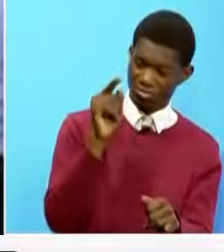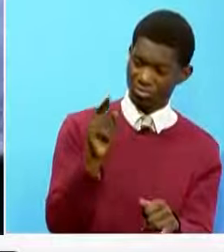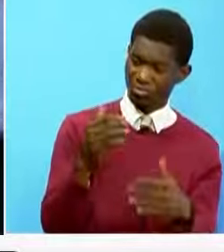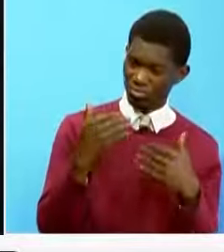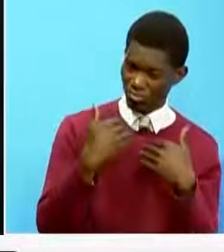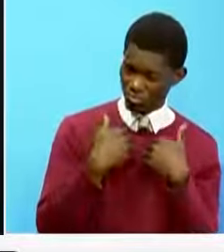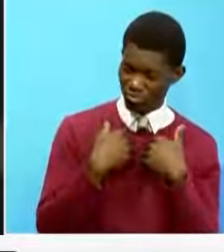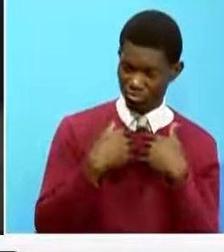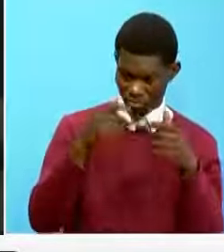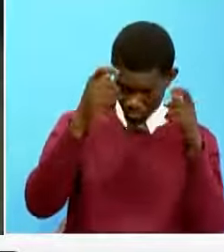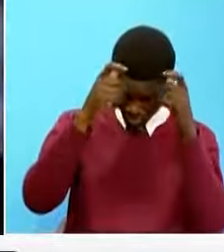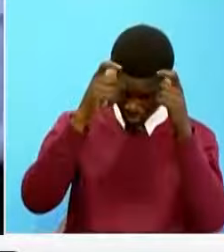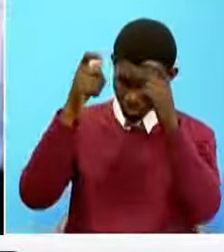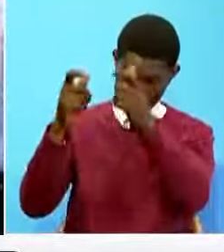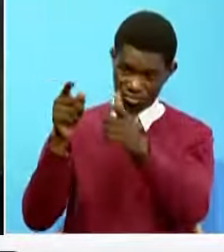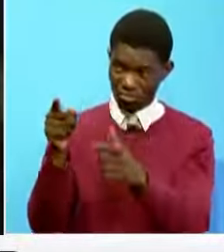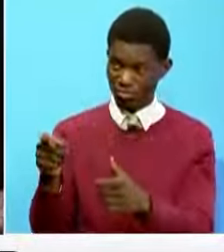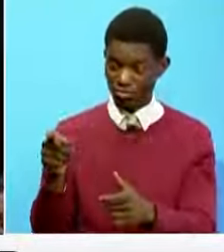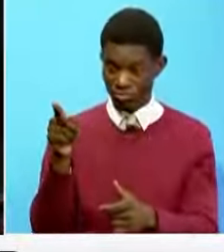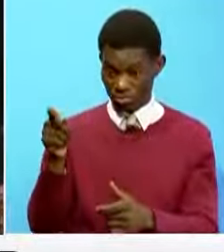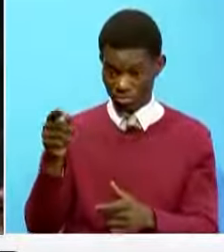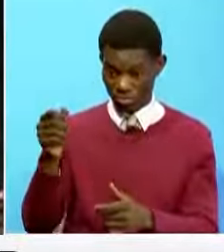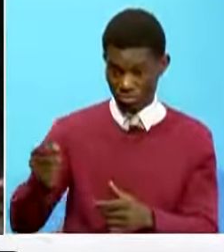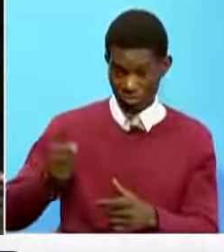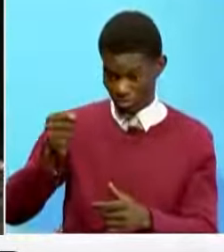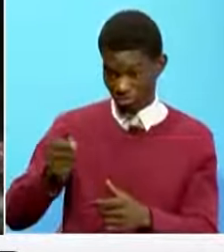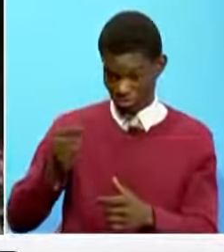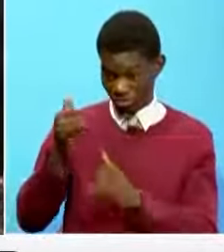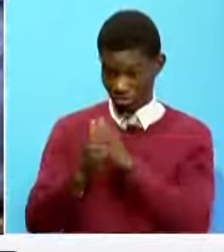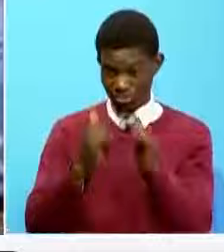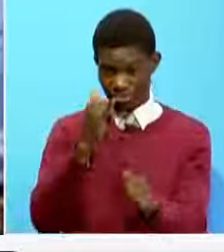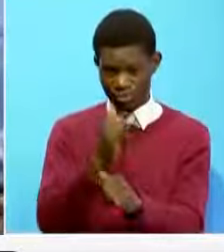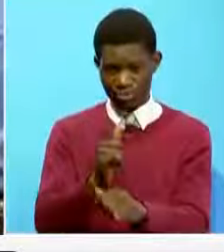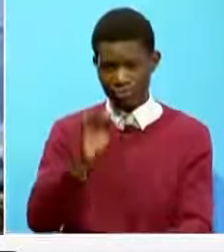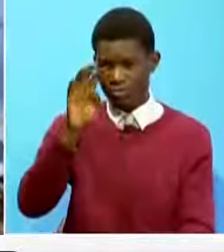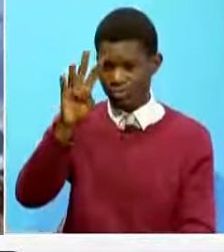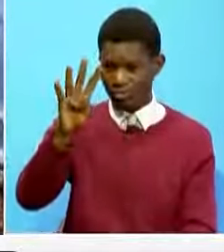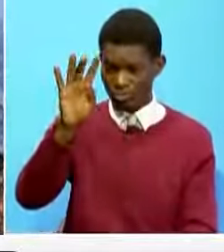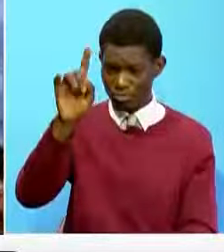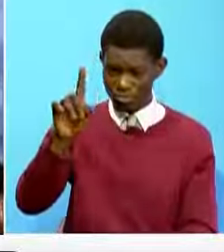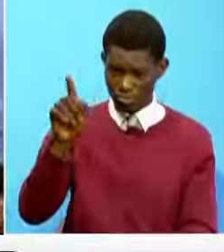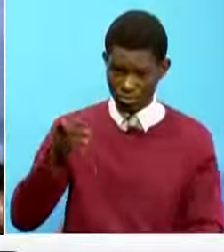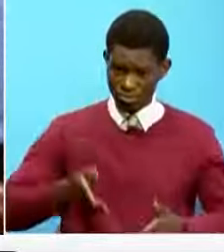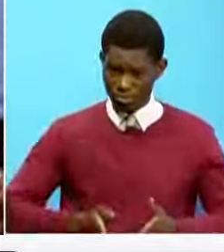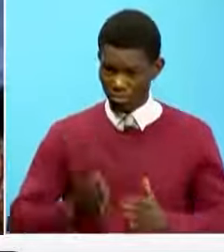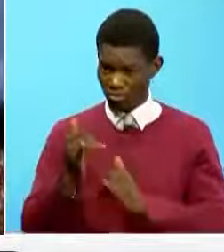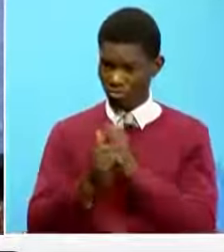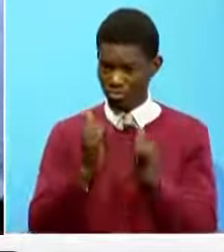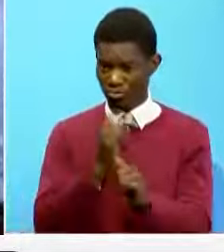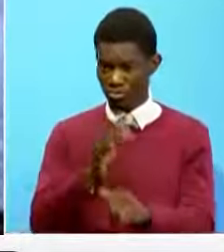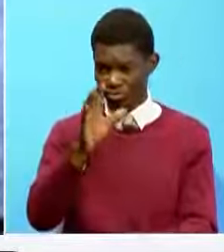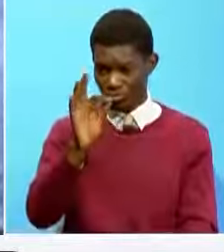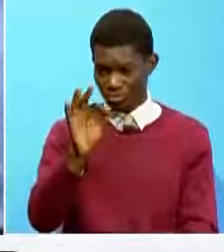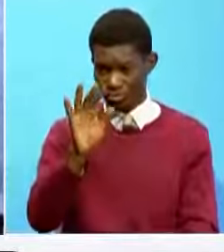The now traditional leader, aged 41, was born on 2nd March 1983 at Mutoka Village in